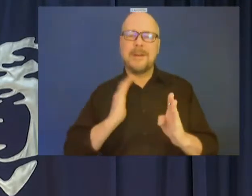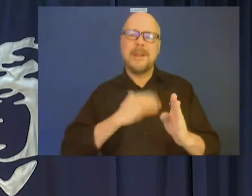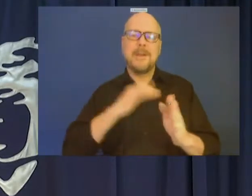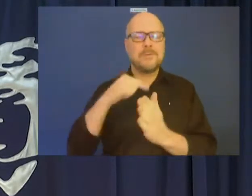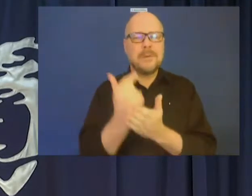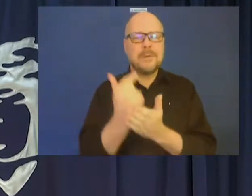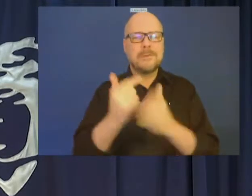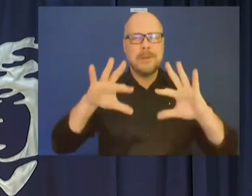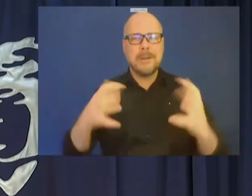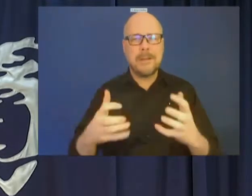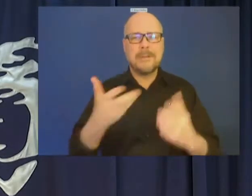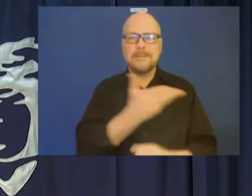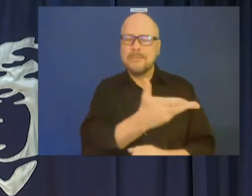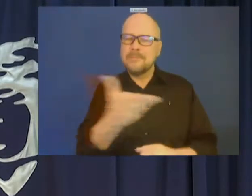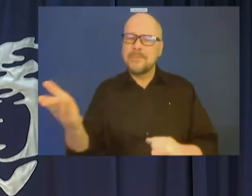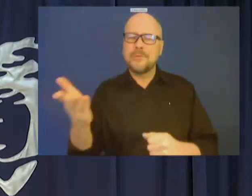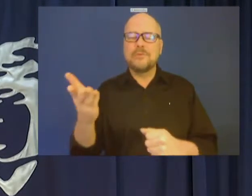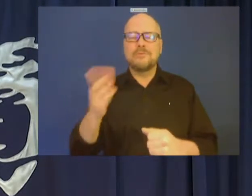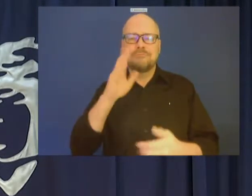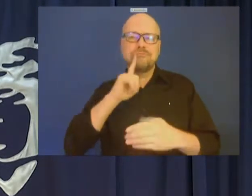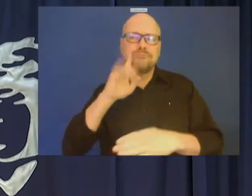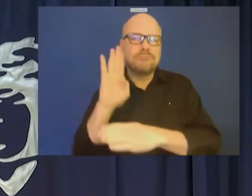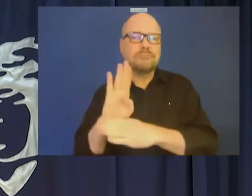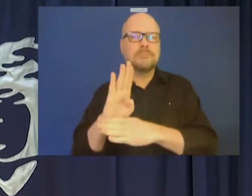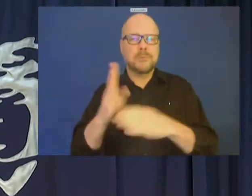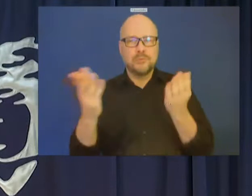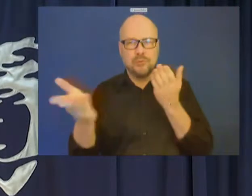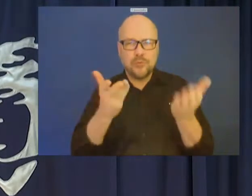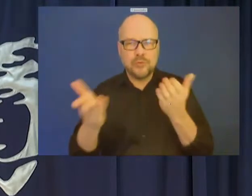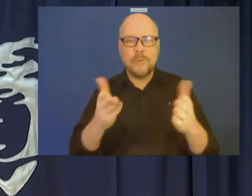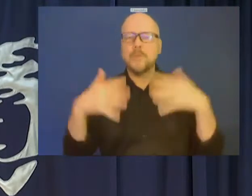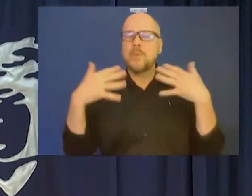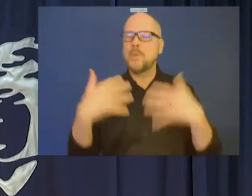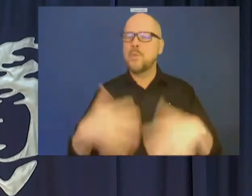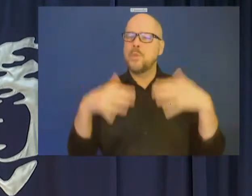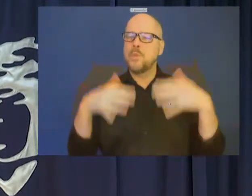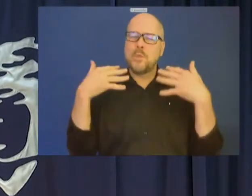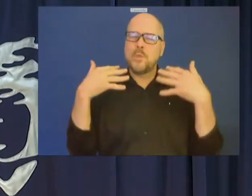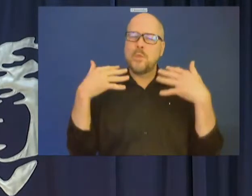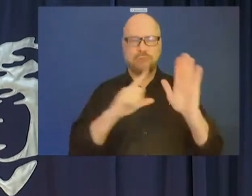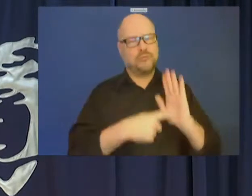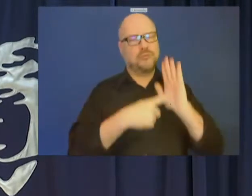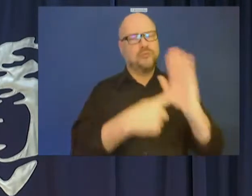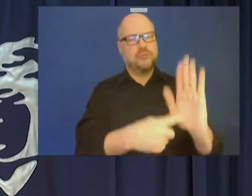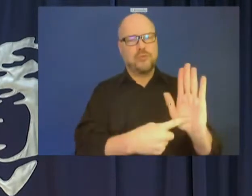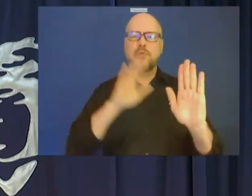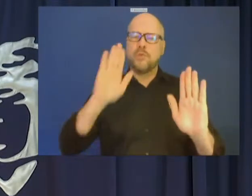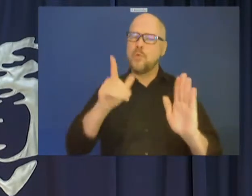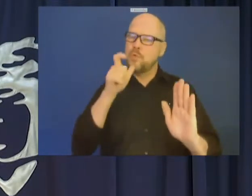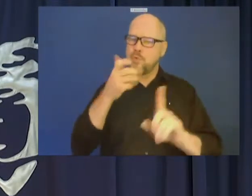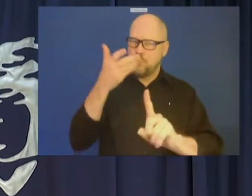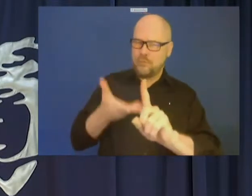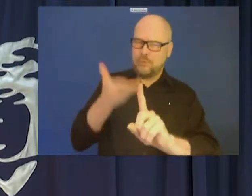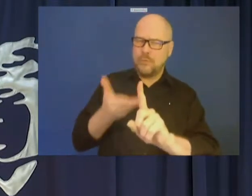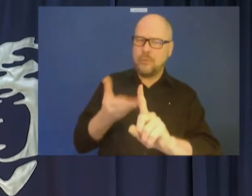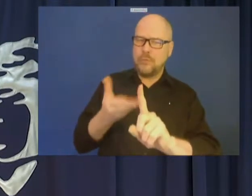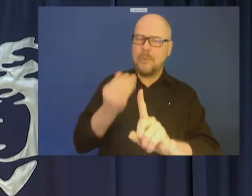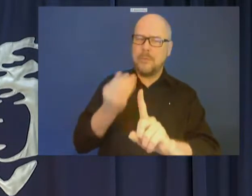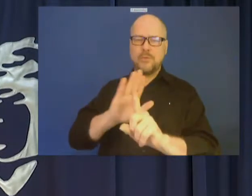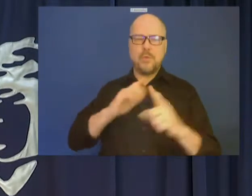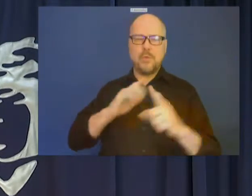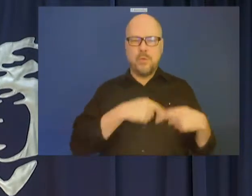to a career of service speaks loudly to who you are and what is in your heart. A few weeks ago, I talked to you about the